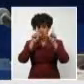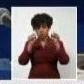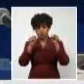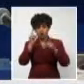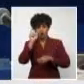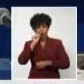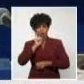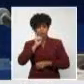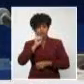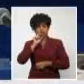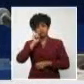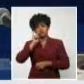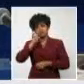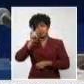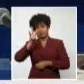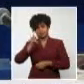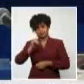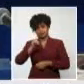male sex,